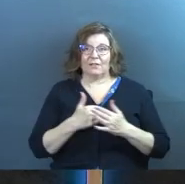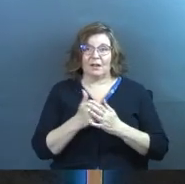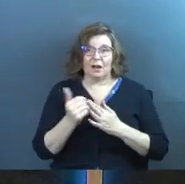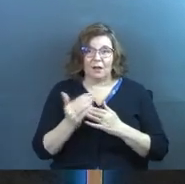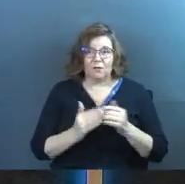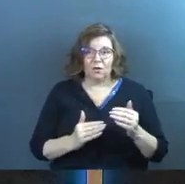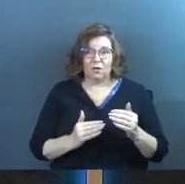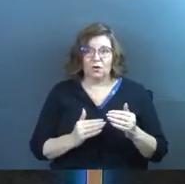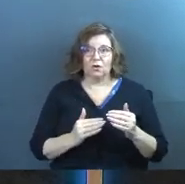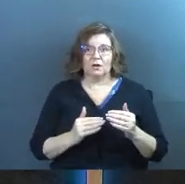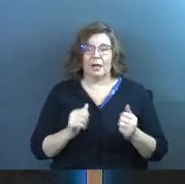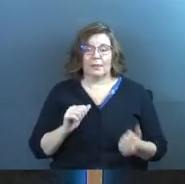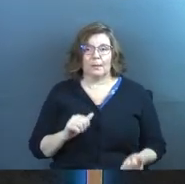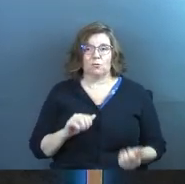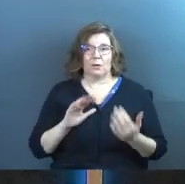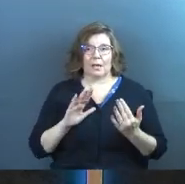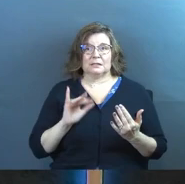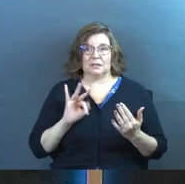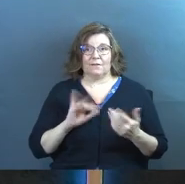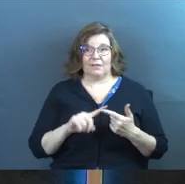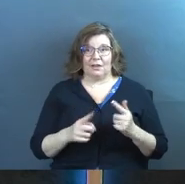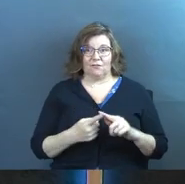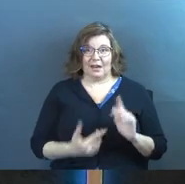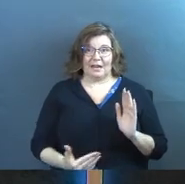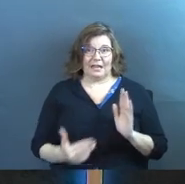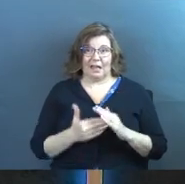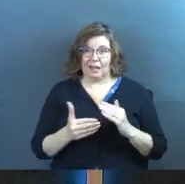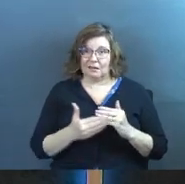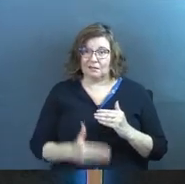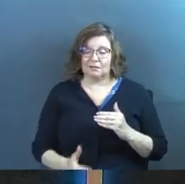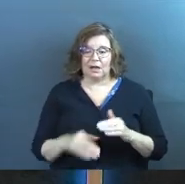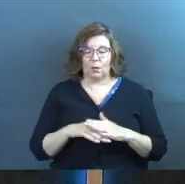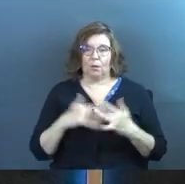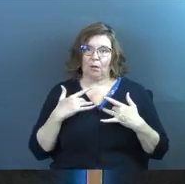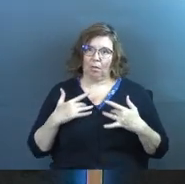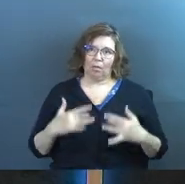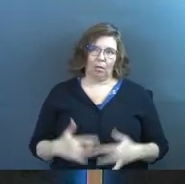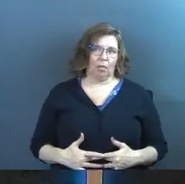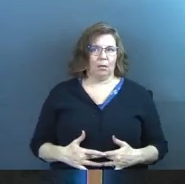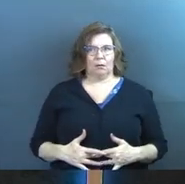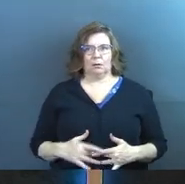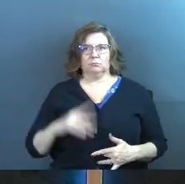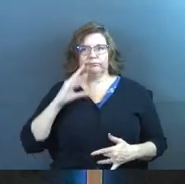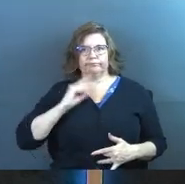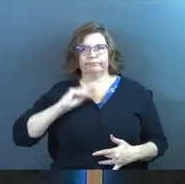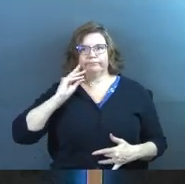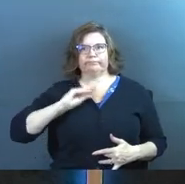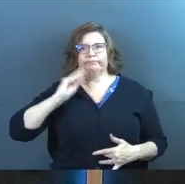comfort and the presence of his friend again. And he went into depression.